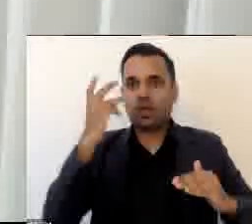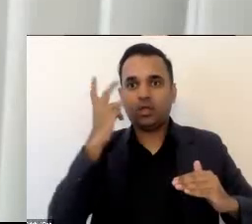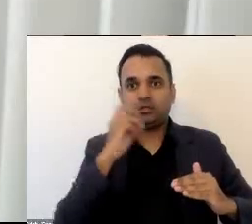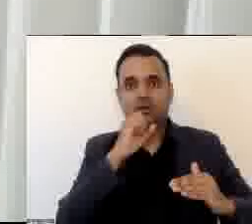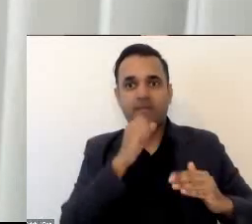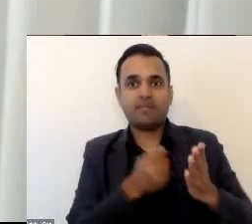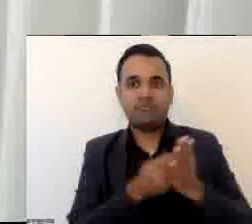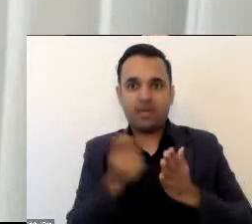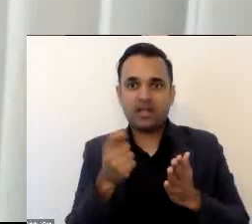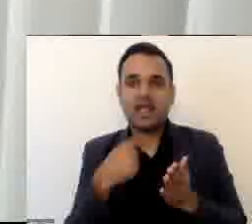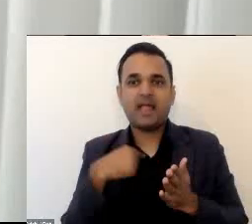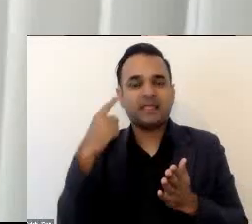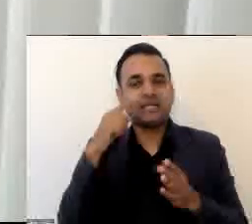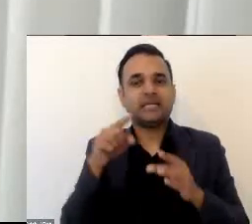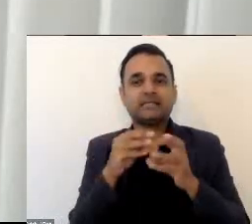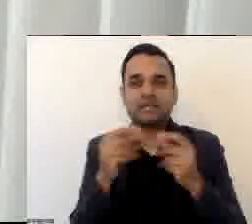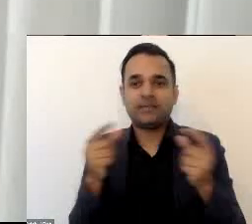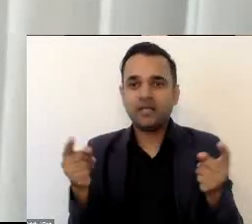on